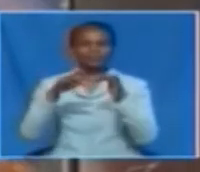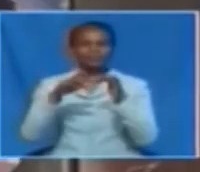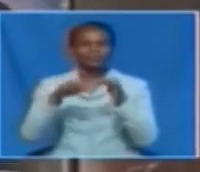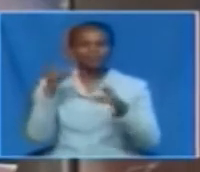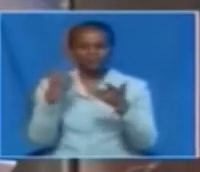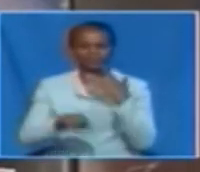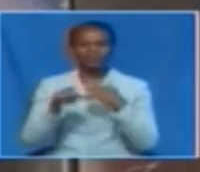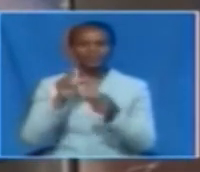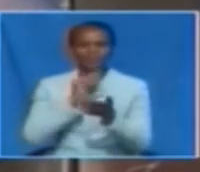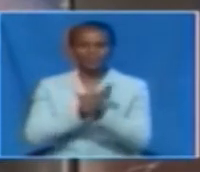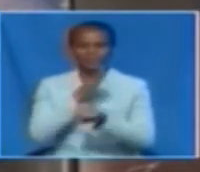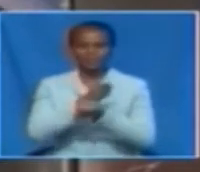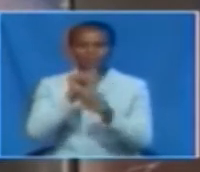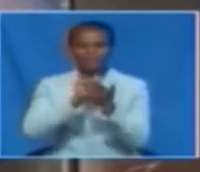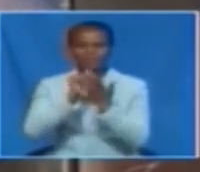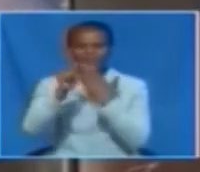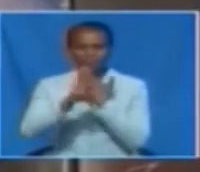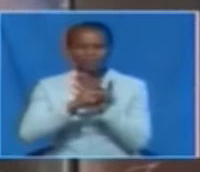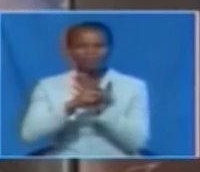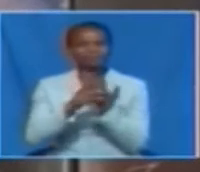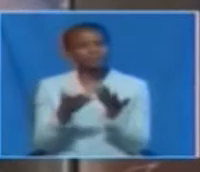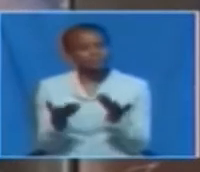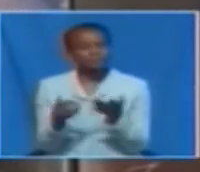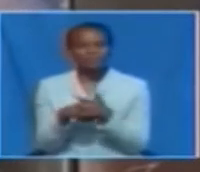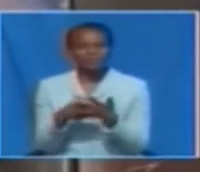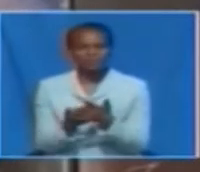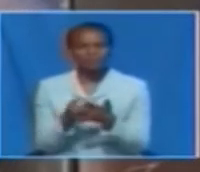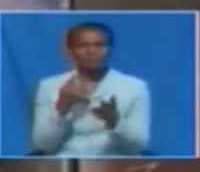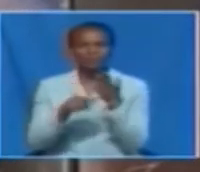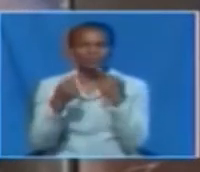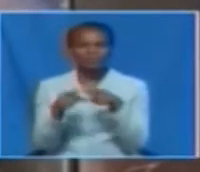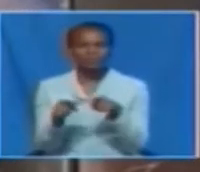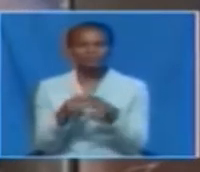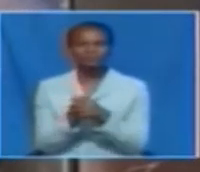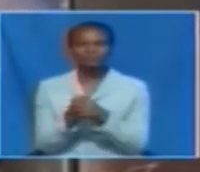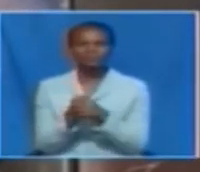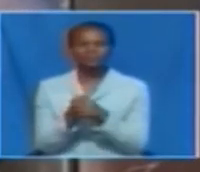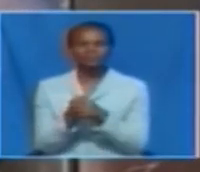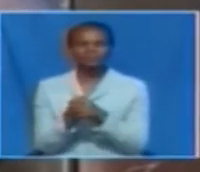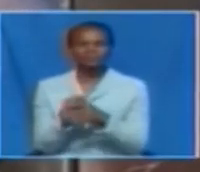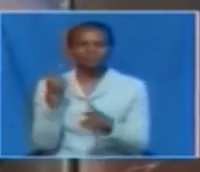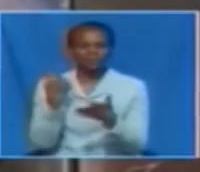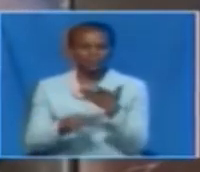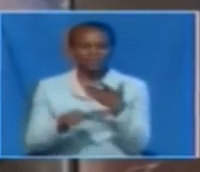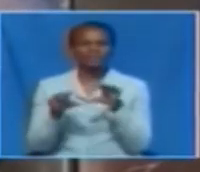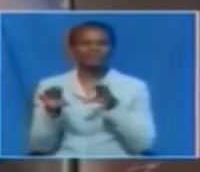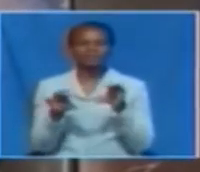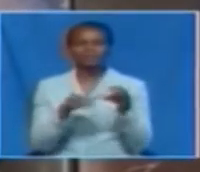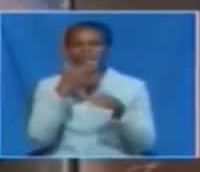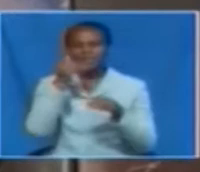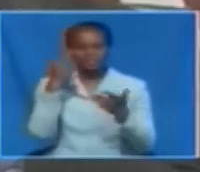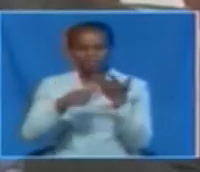need to do, after April, you'll be illegally in office. Grevazio, I think that what you journalists need to do is to